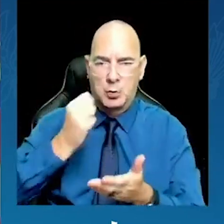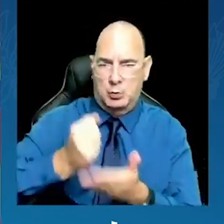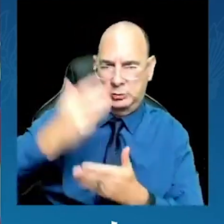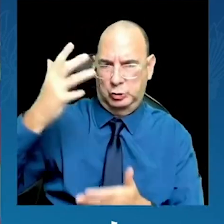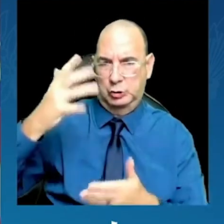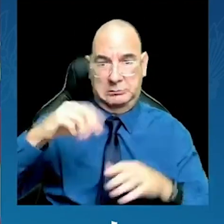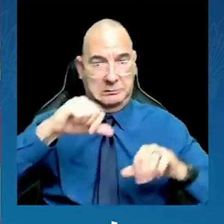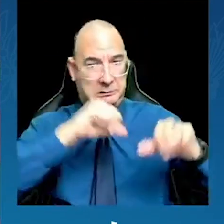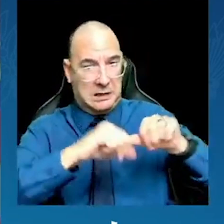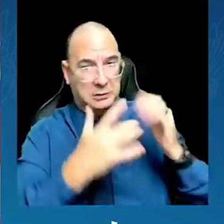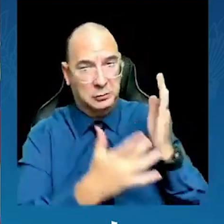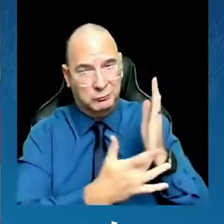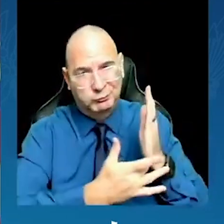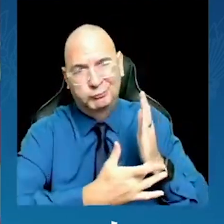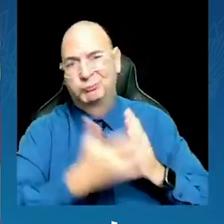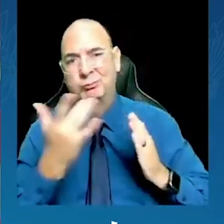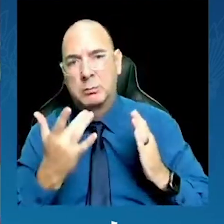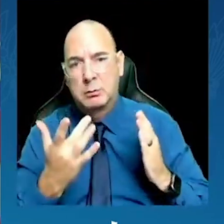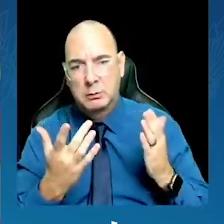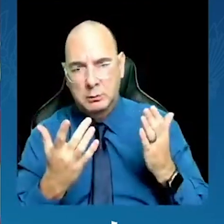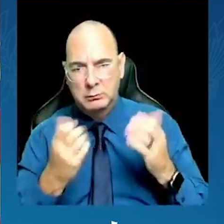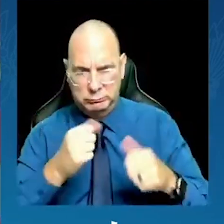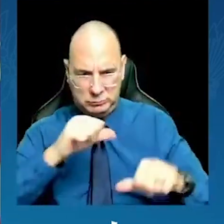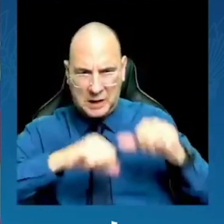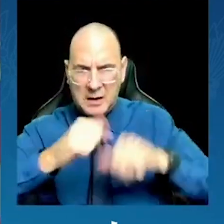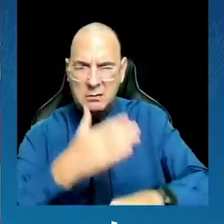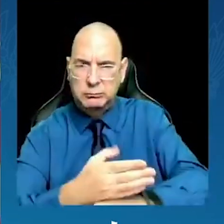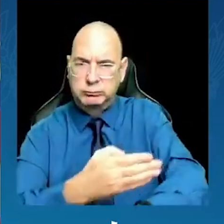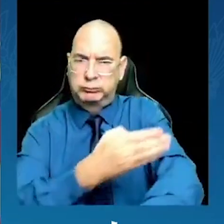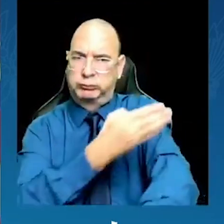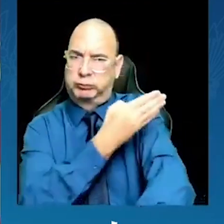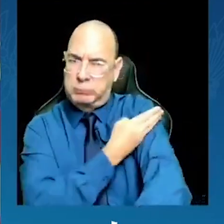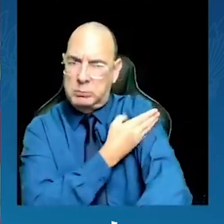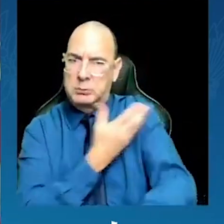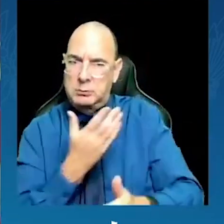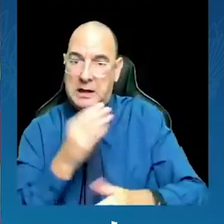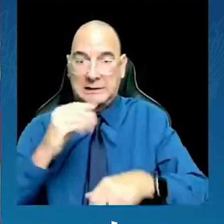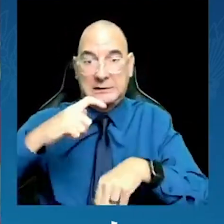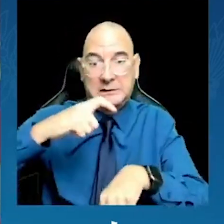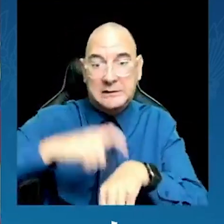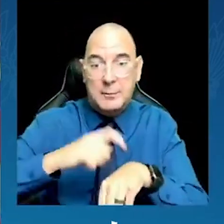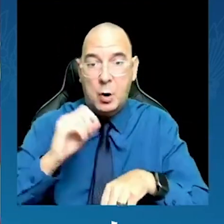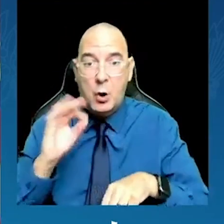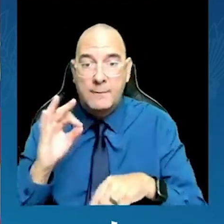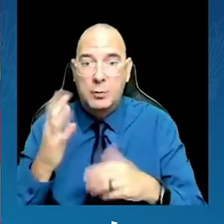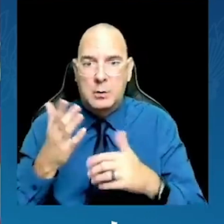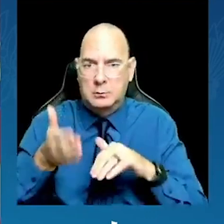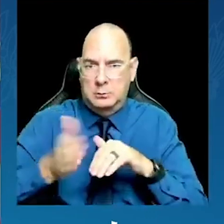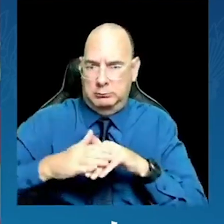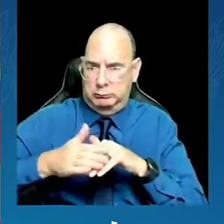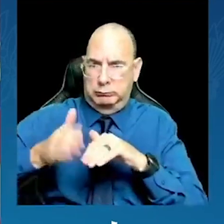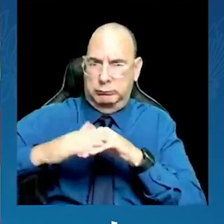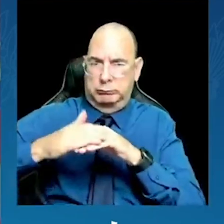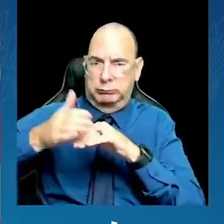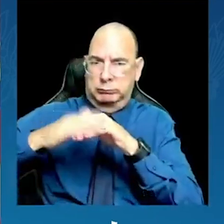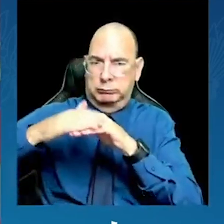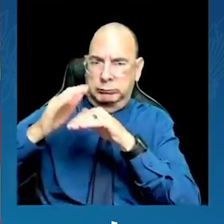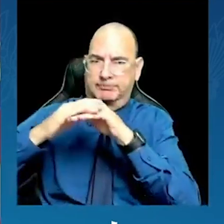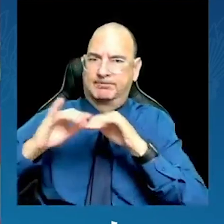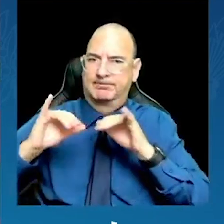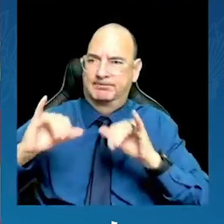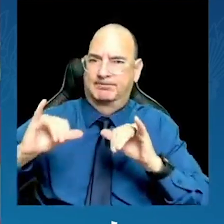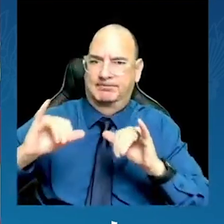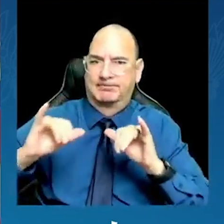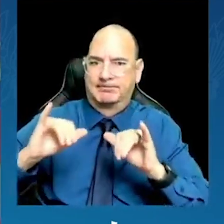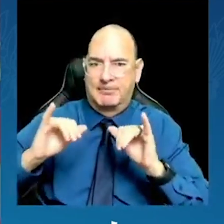progress, and in a time of increasing great power rivalry, to our